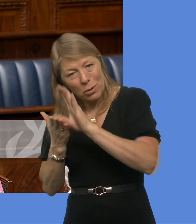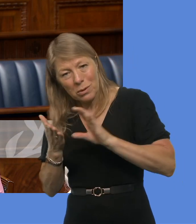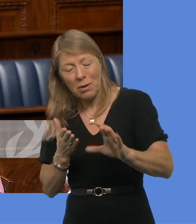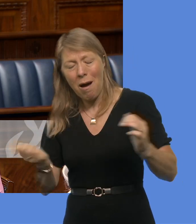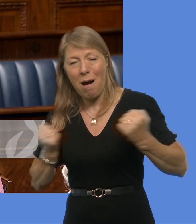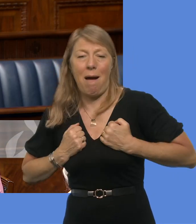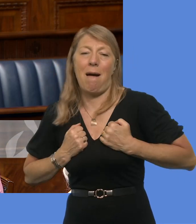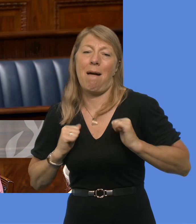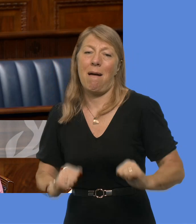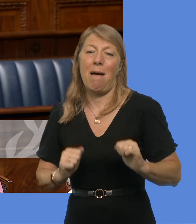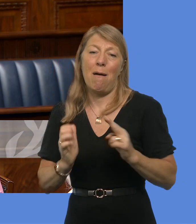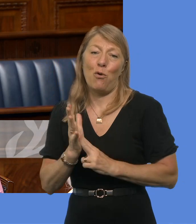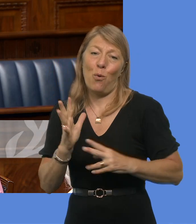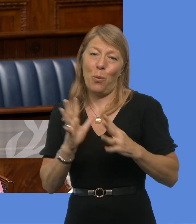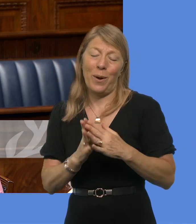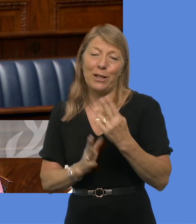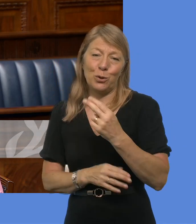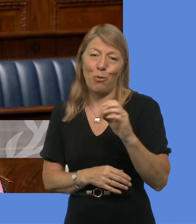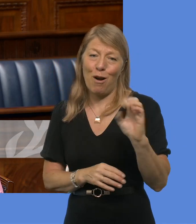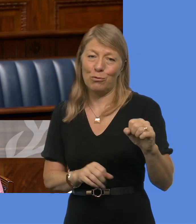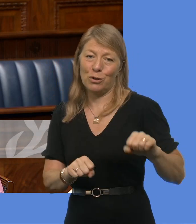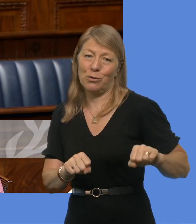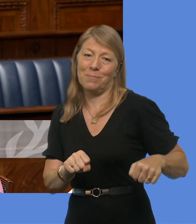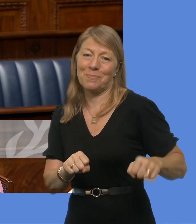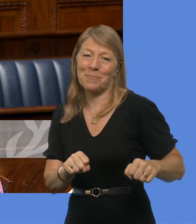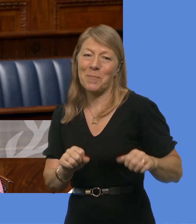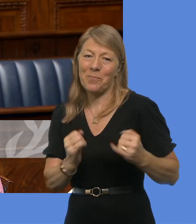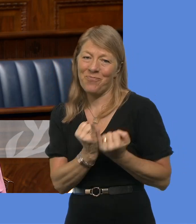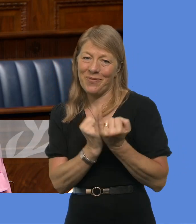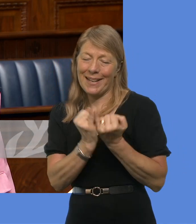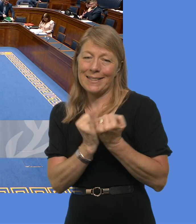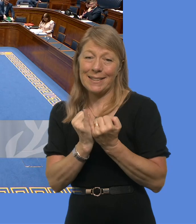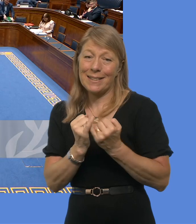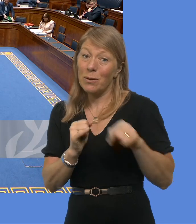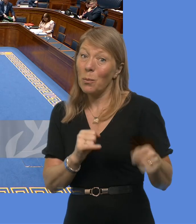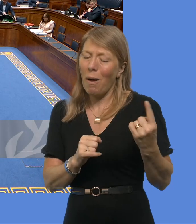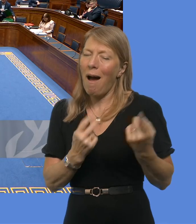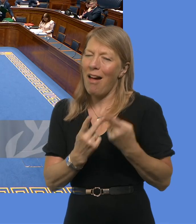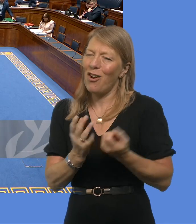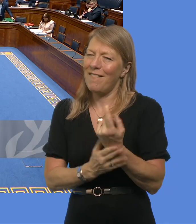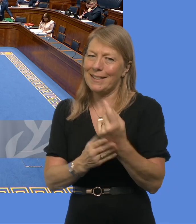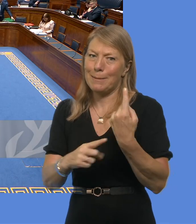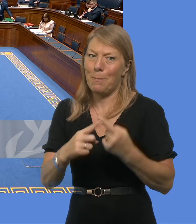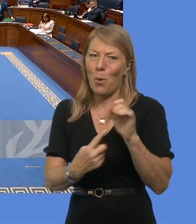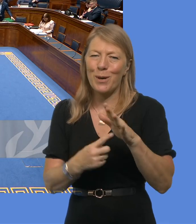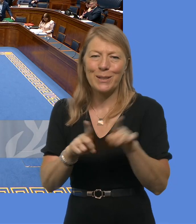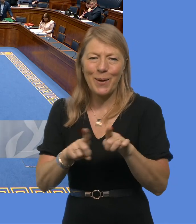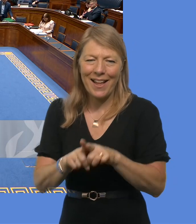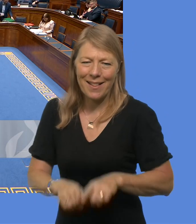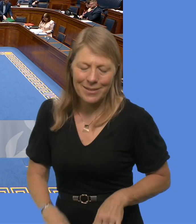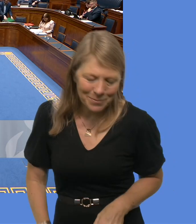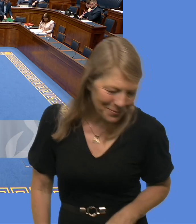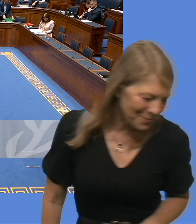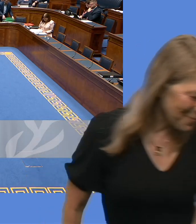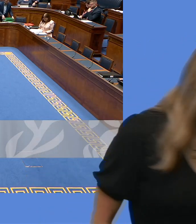200 and road racing and other type events that are really, really positive for Northern Ireland. Mr. Robinson. Very